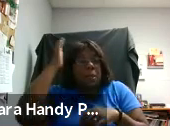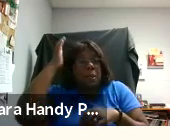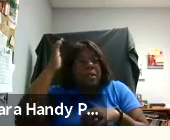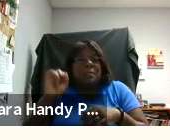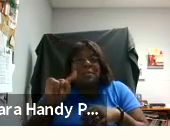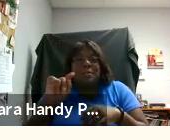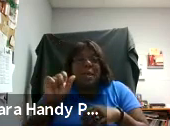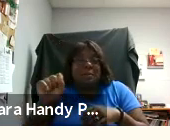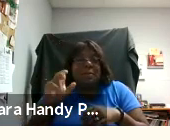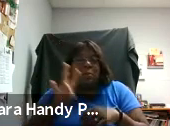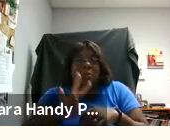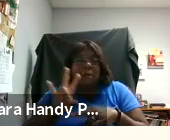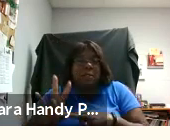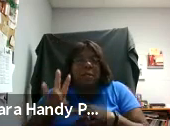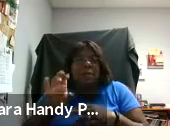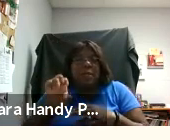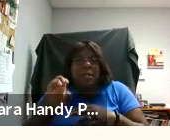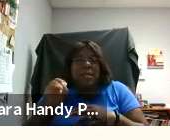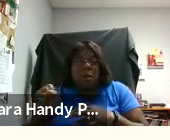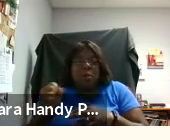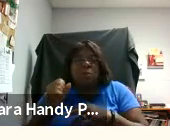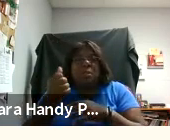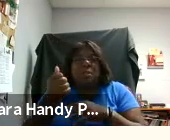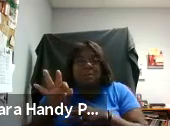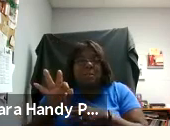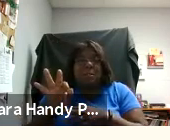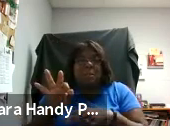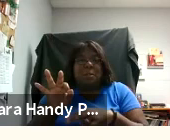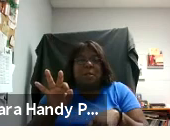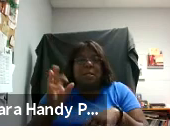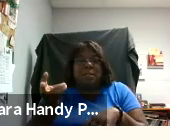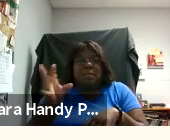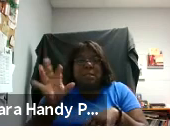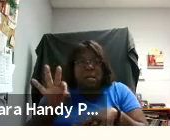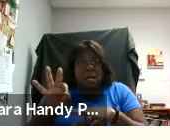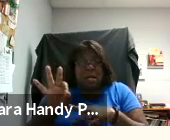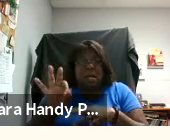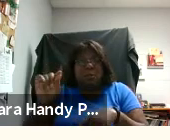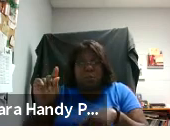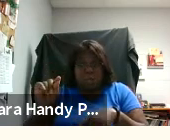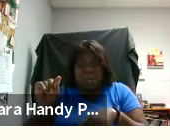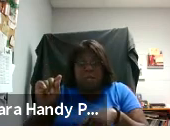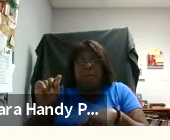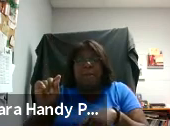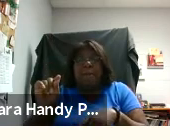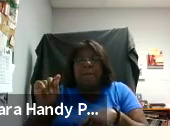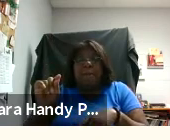were 77 ESOs in 19 and 69 in 20.